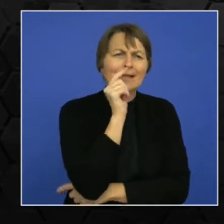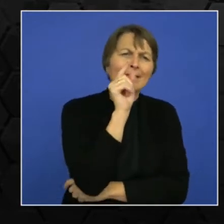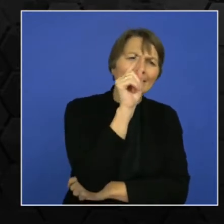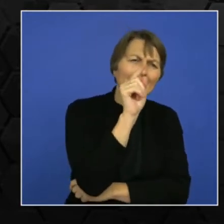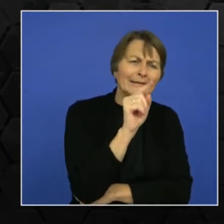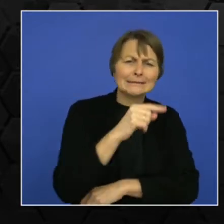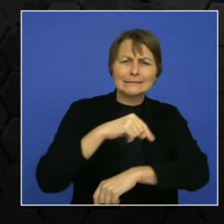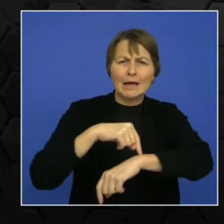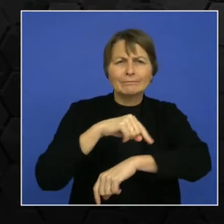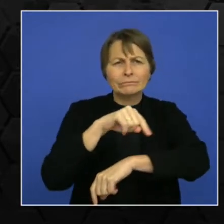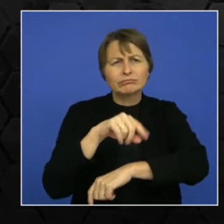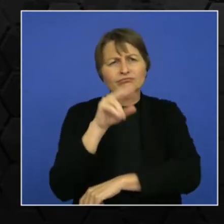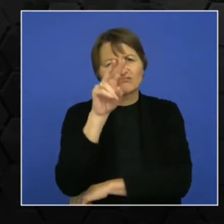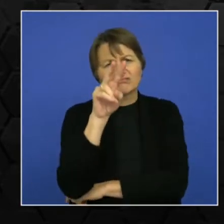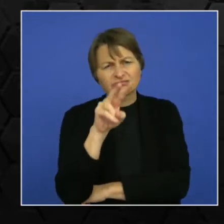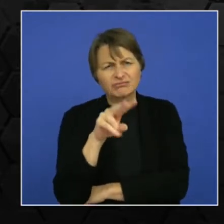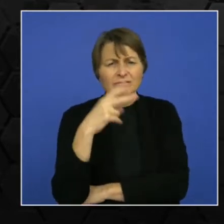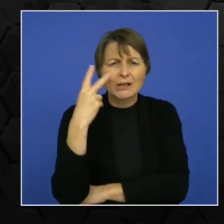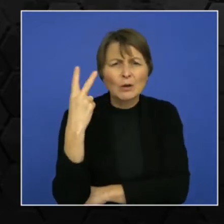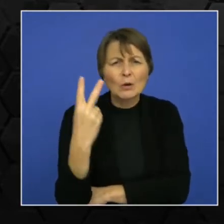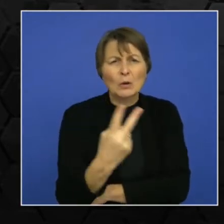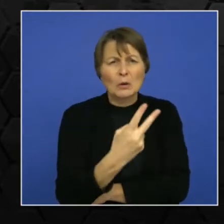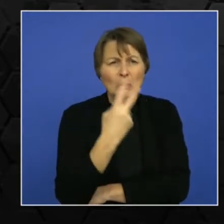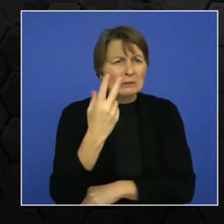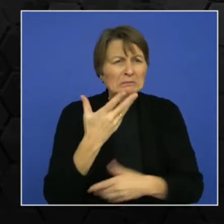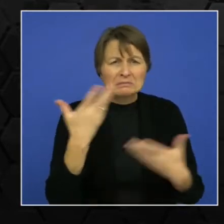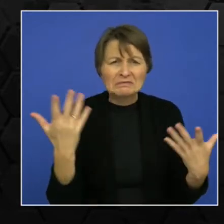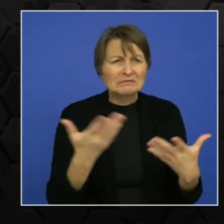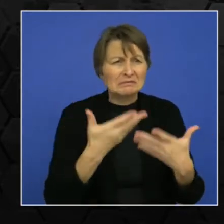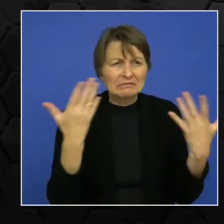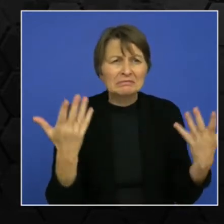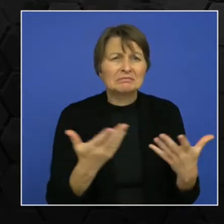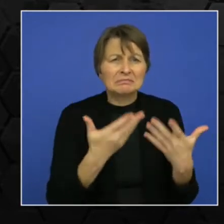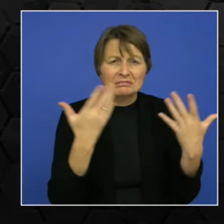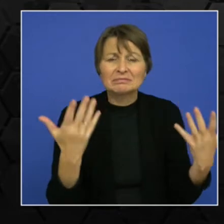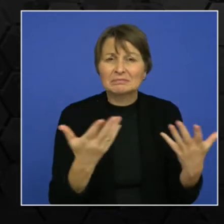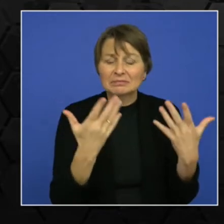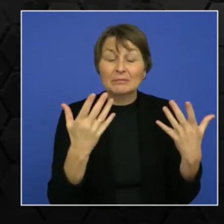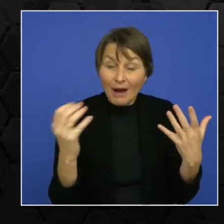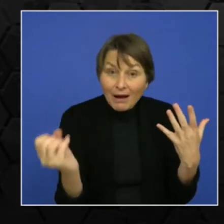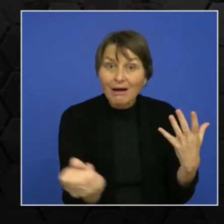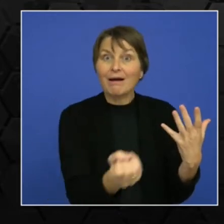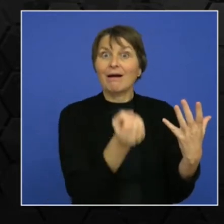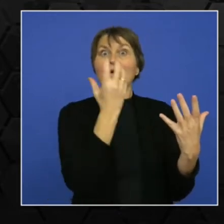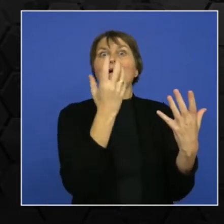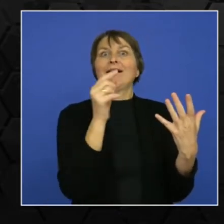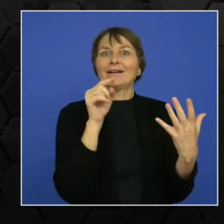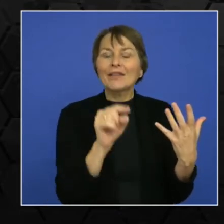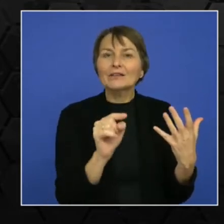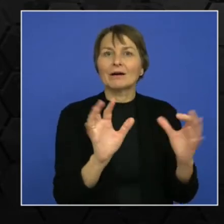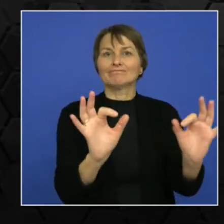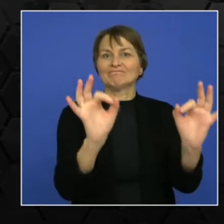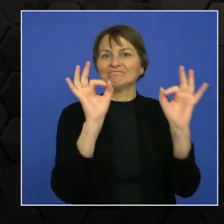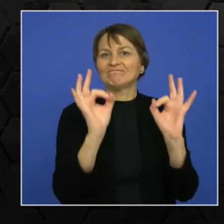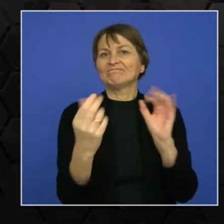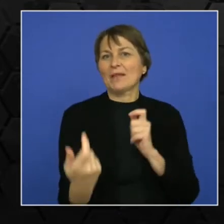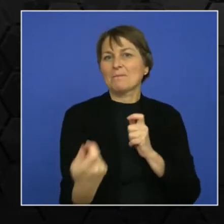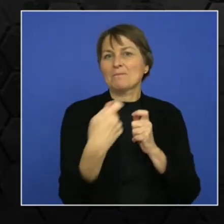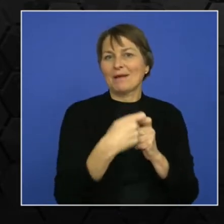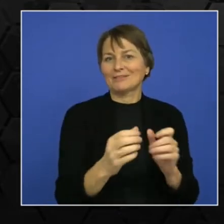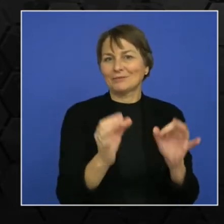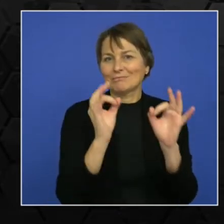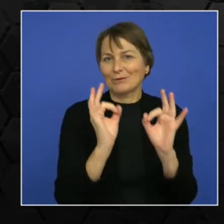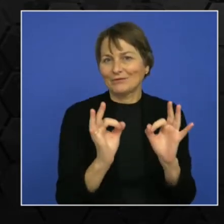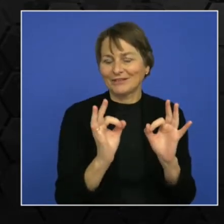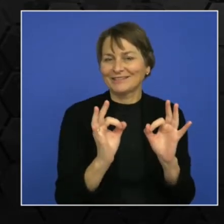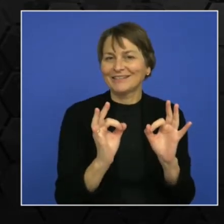and for example, he he has recommended that product which is he will be